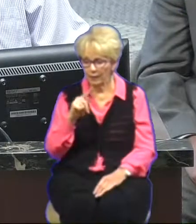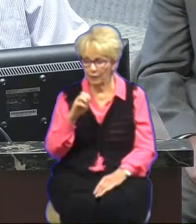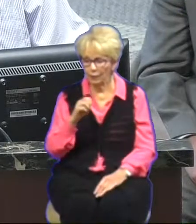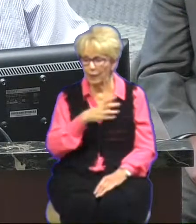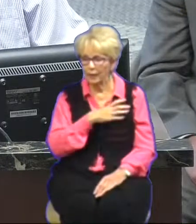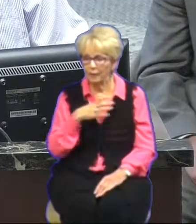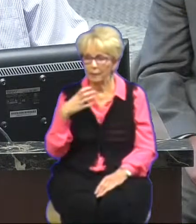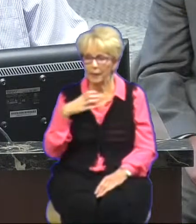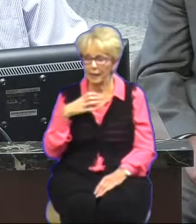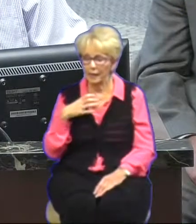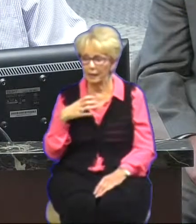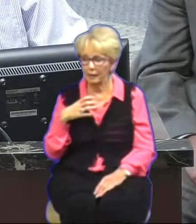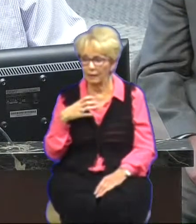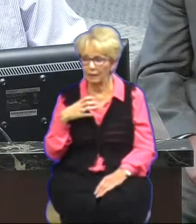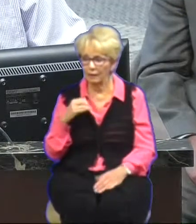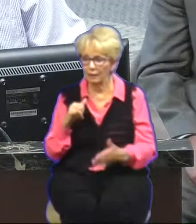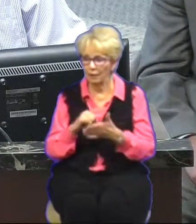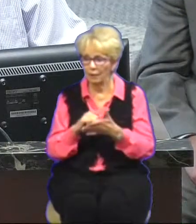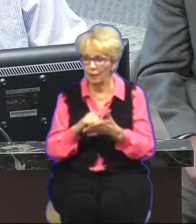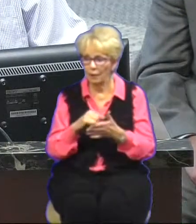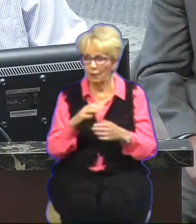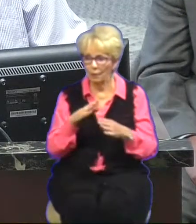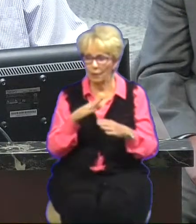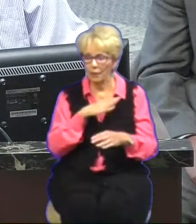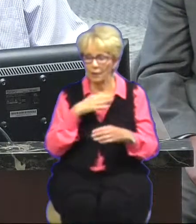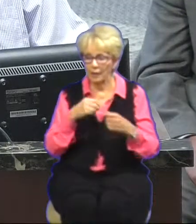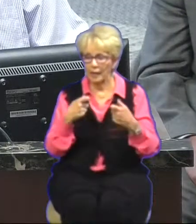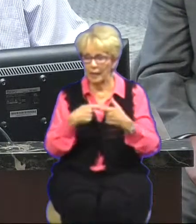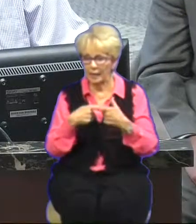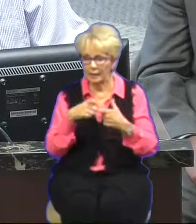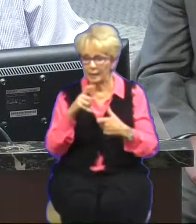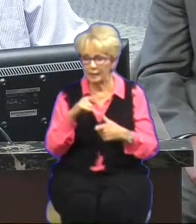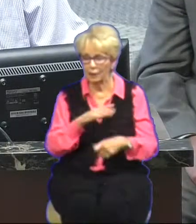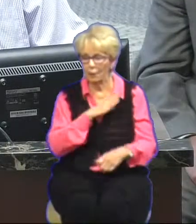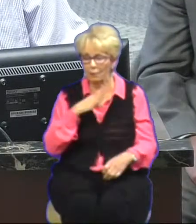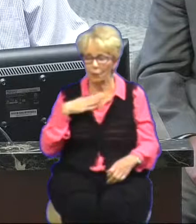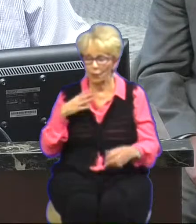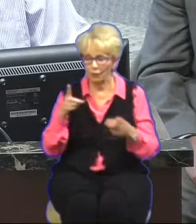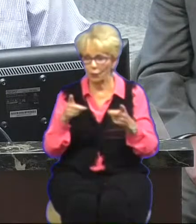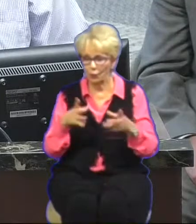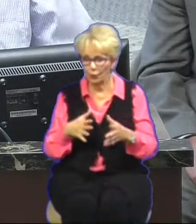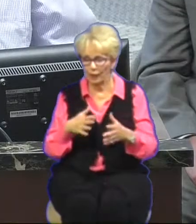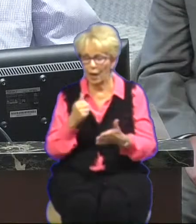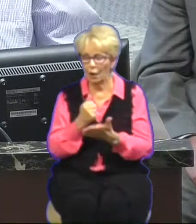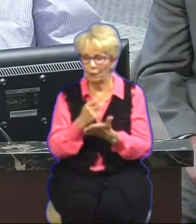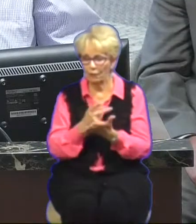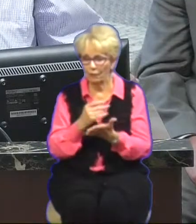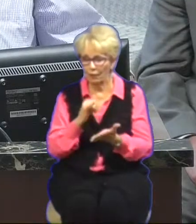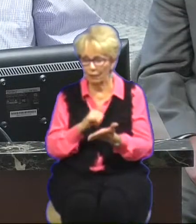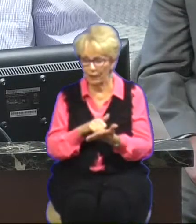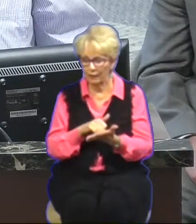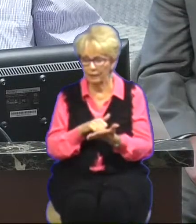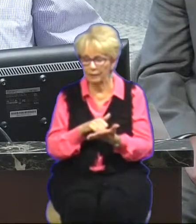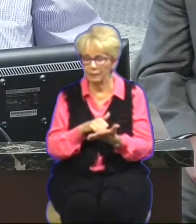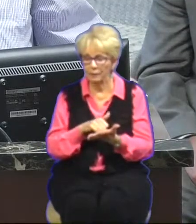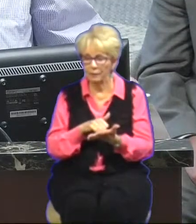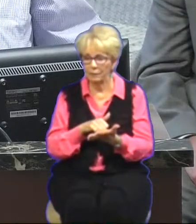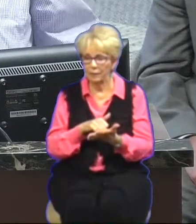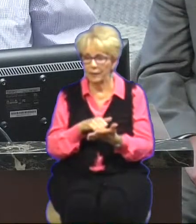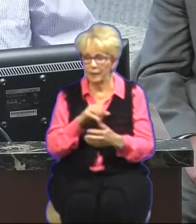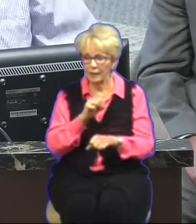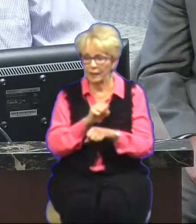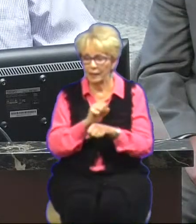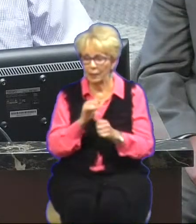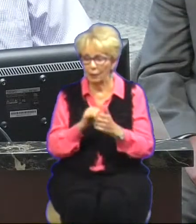Committee, the NECEMPA 1 Board, and the Electricity's Board of Directors approved this approach to deal with